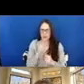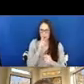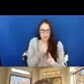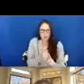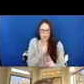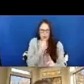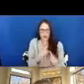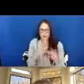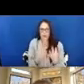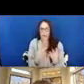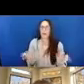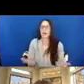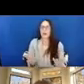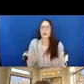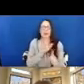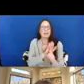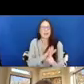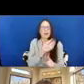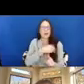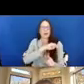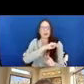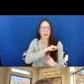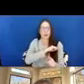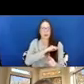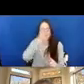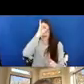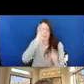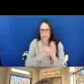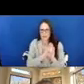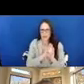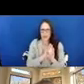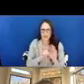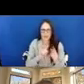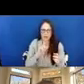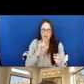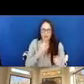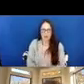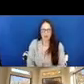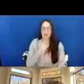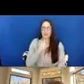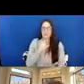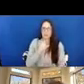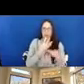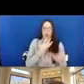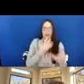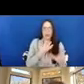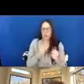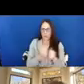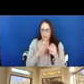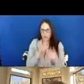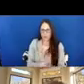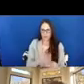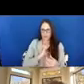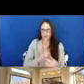whose moral identities, but our moral identities are bound up with the relationships of our moral, uh, with our